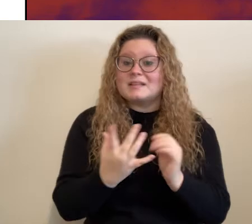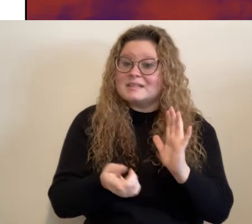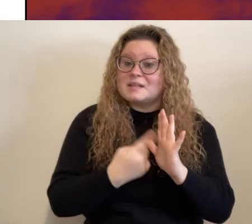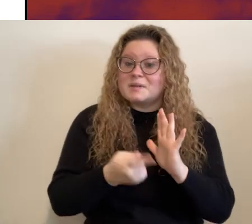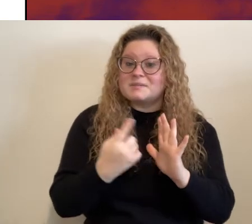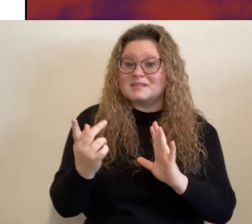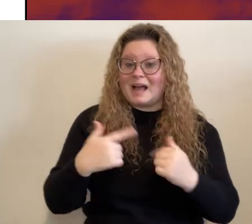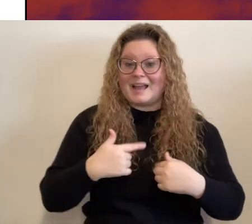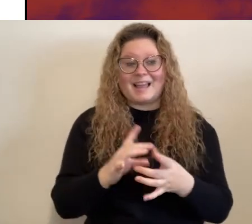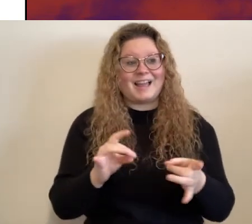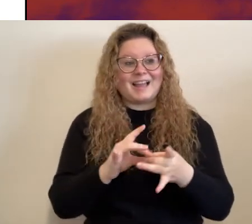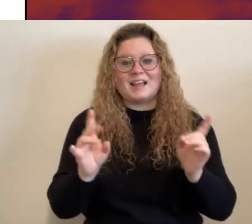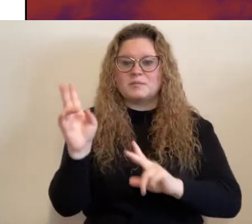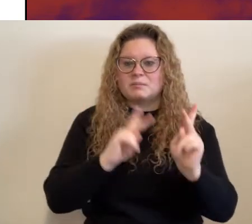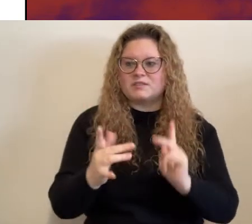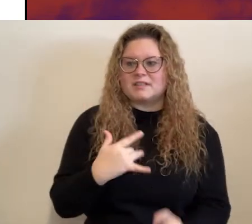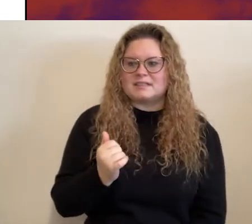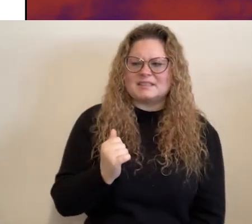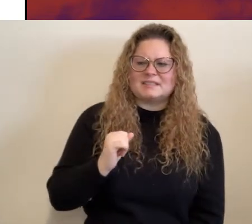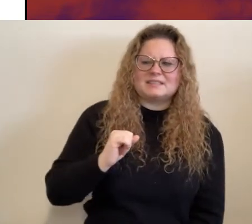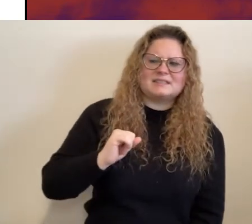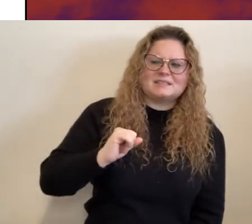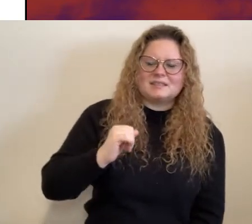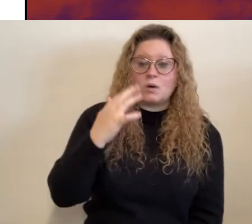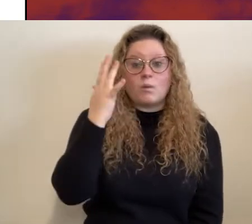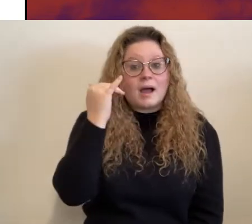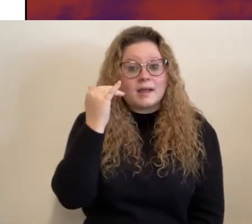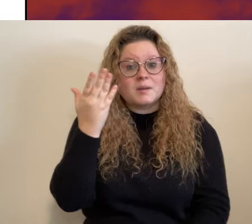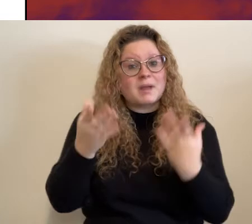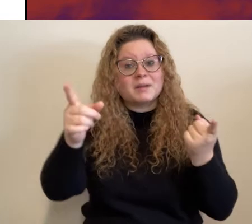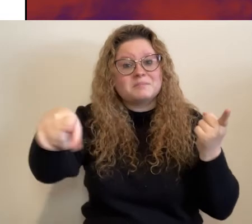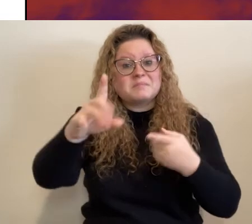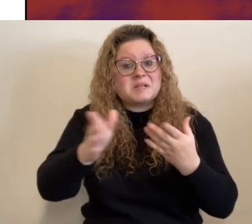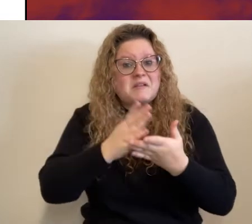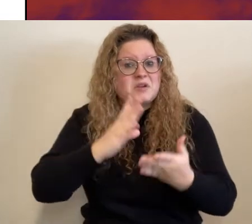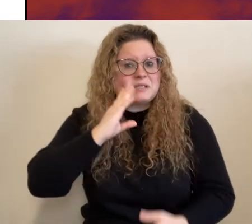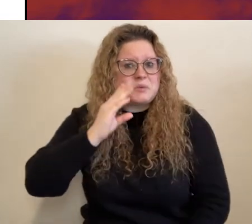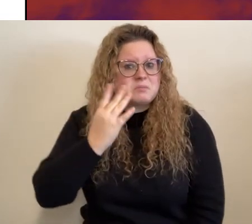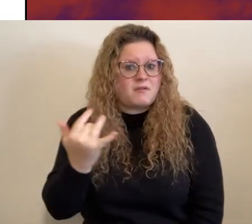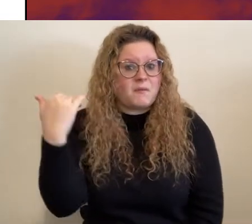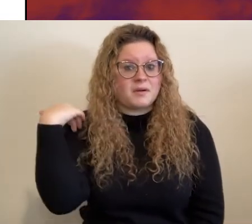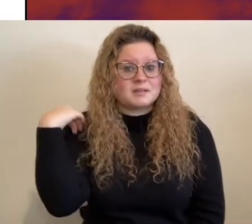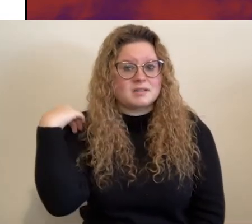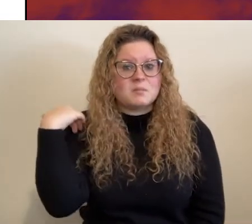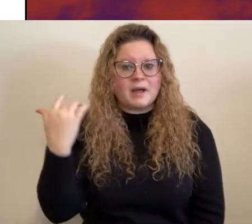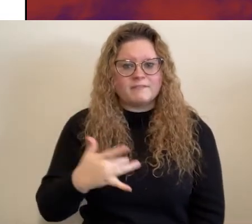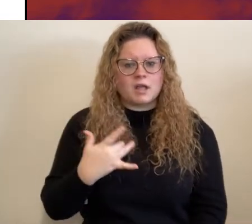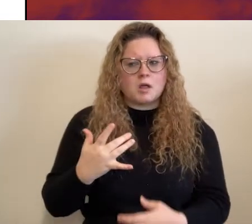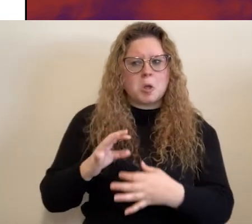consciousness a little, like there's a little friction there, because maybe they haven't heard that concept before, but something feels good about it, but they